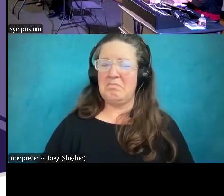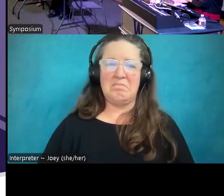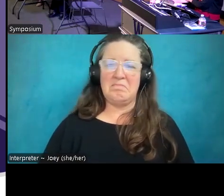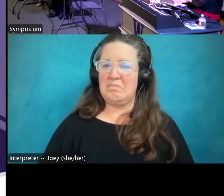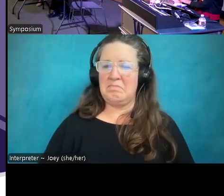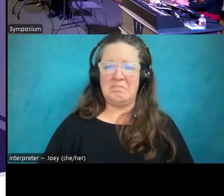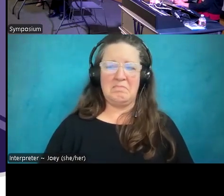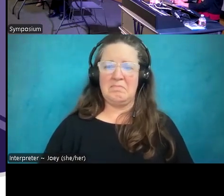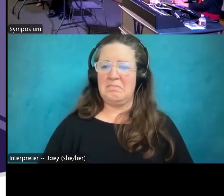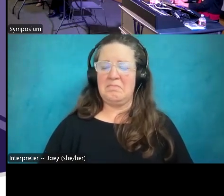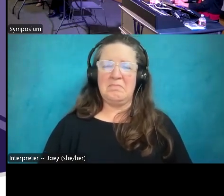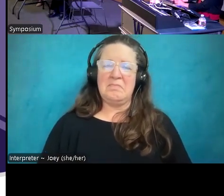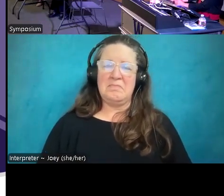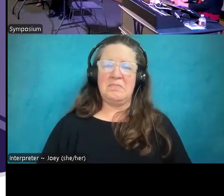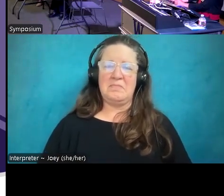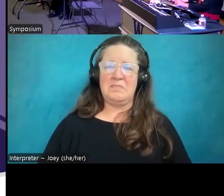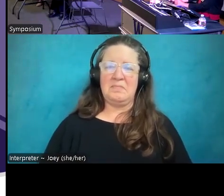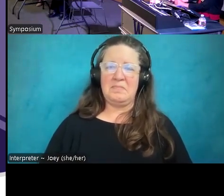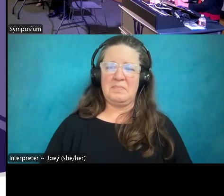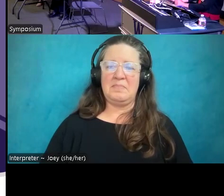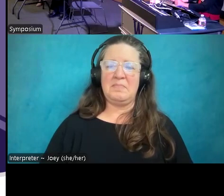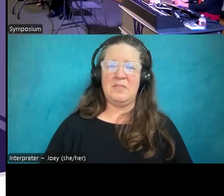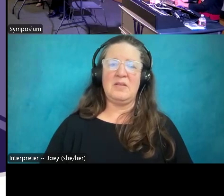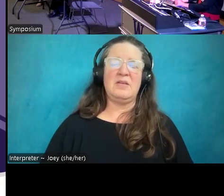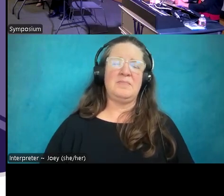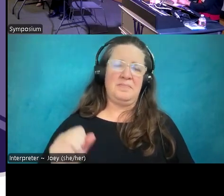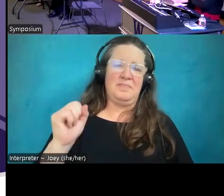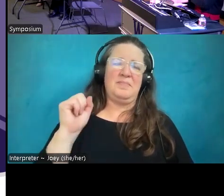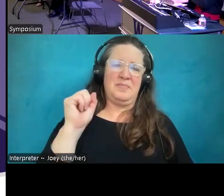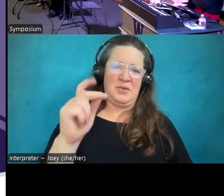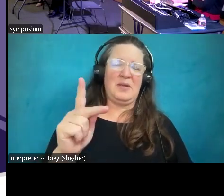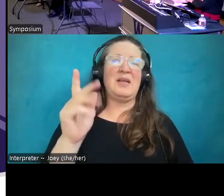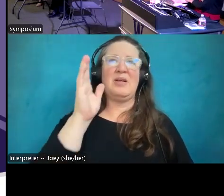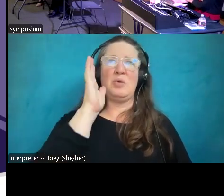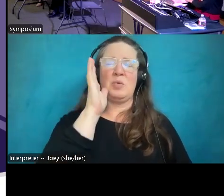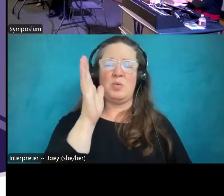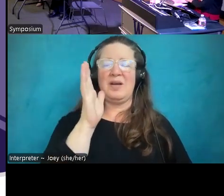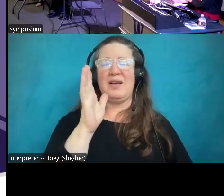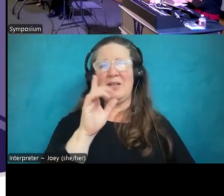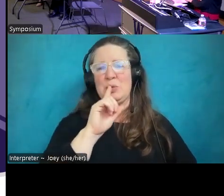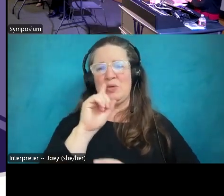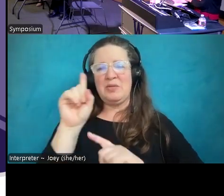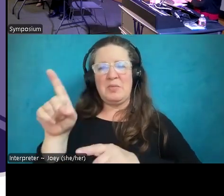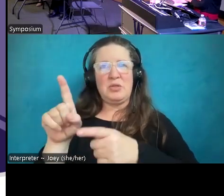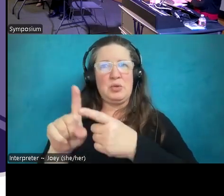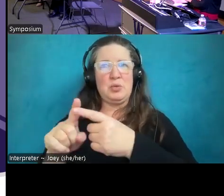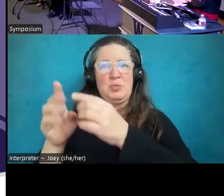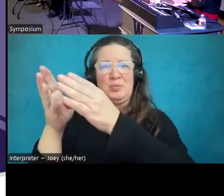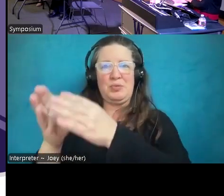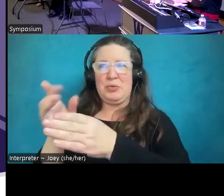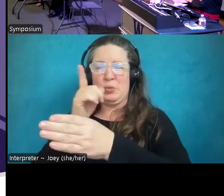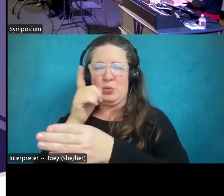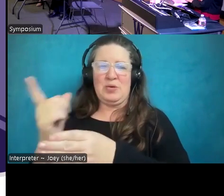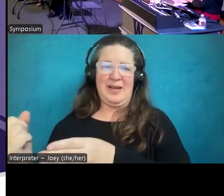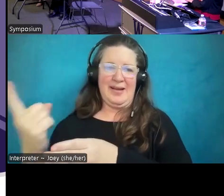Okay, so I think we'll probably get back to someone who asked this question virtually. So my next